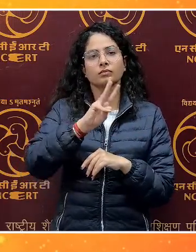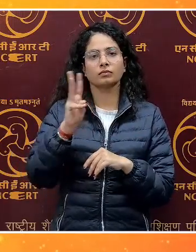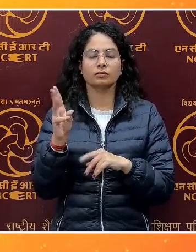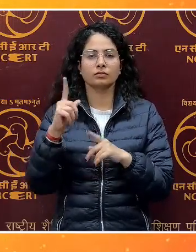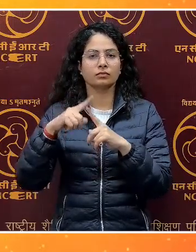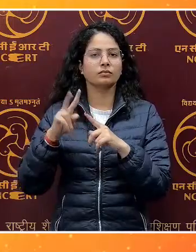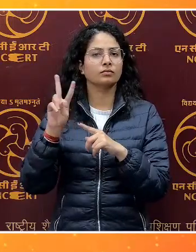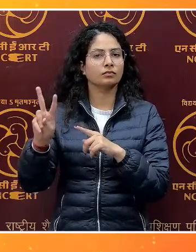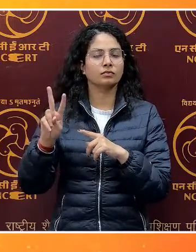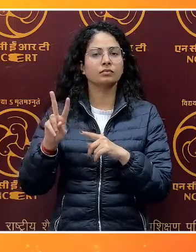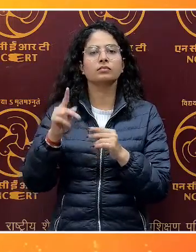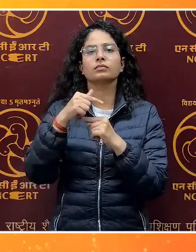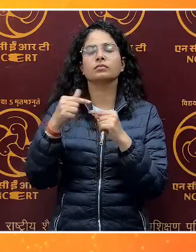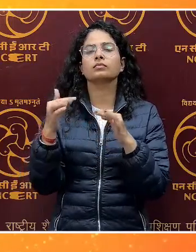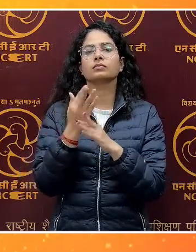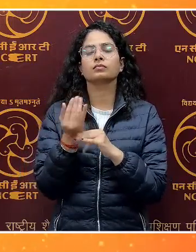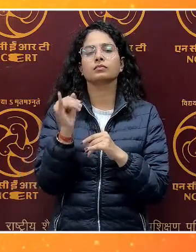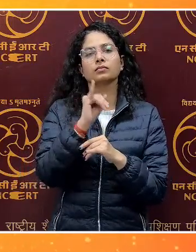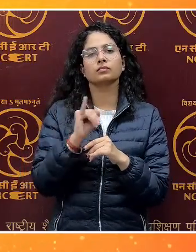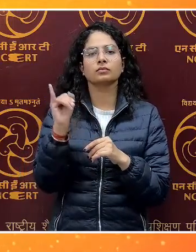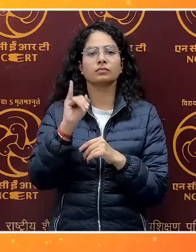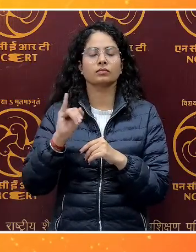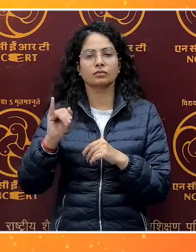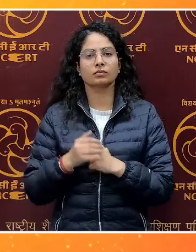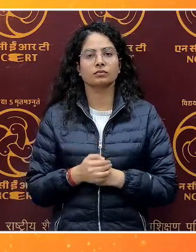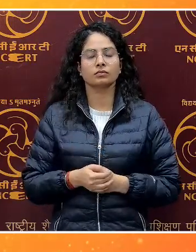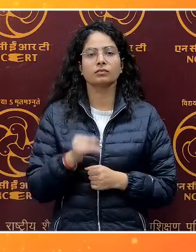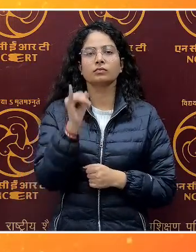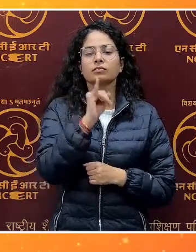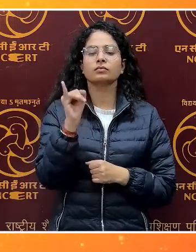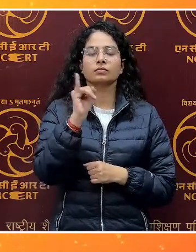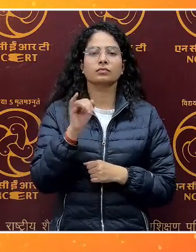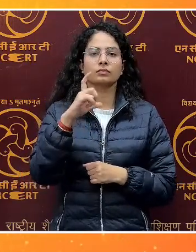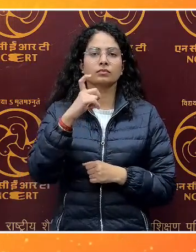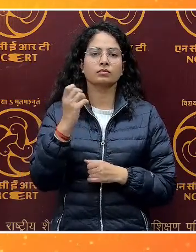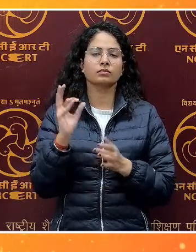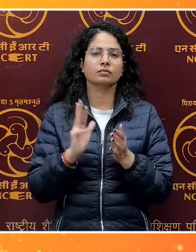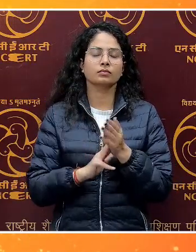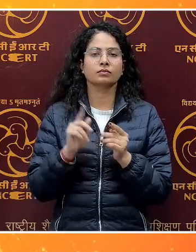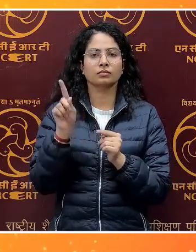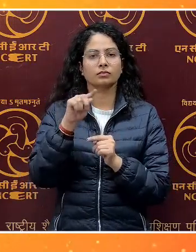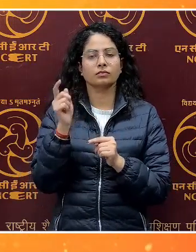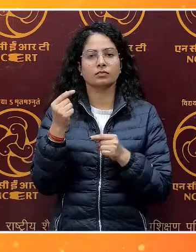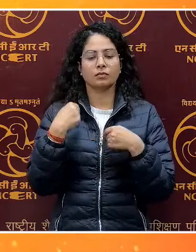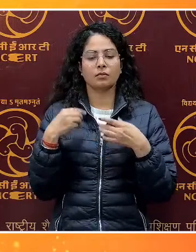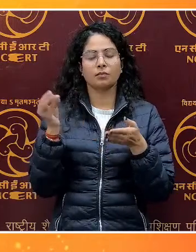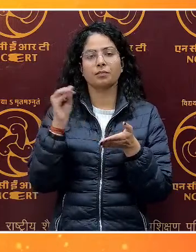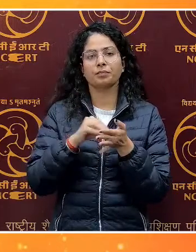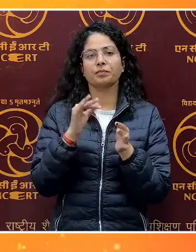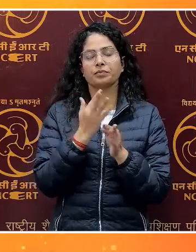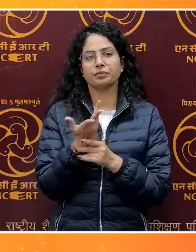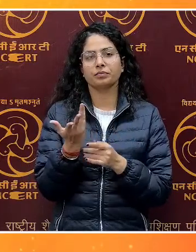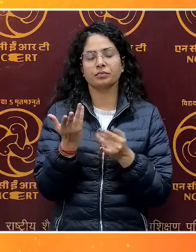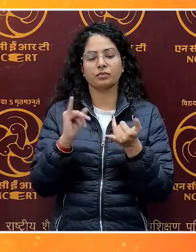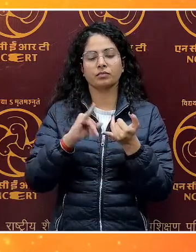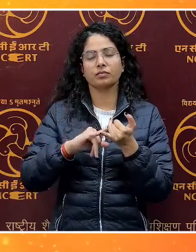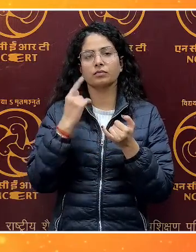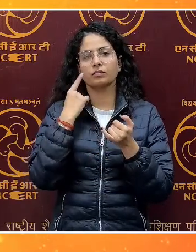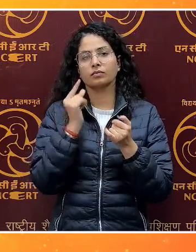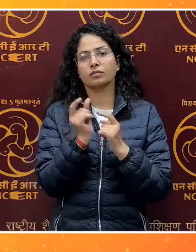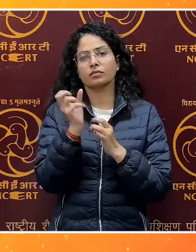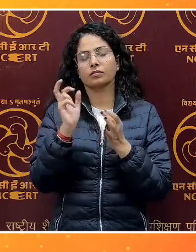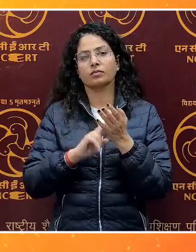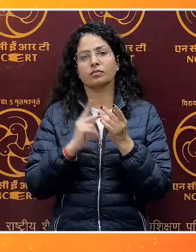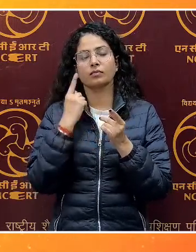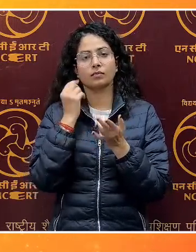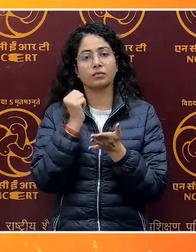into 2, that is 66 centimeter cube. I need to mention the units, it is